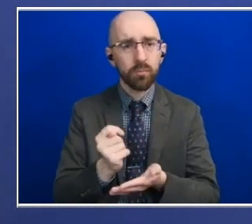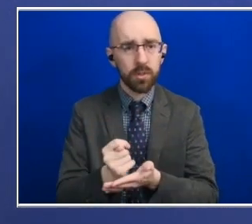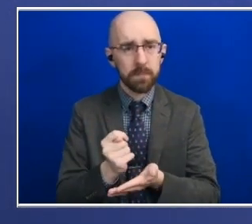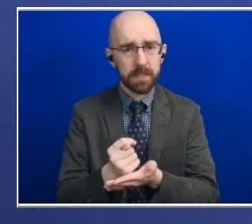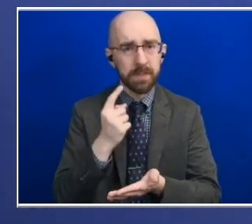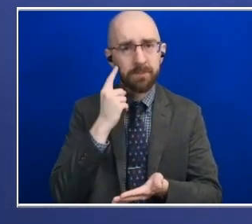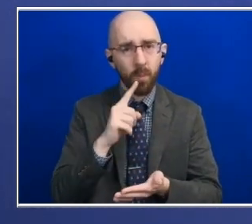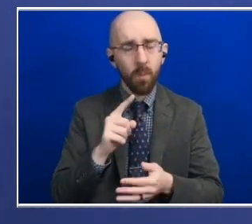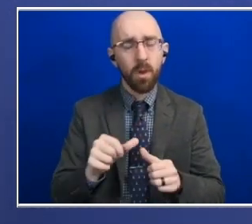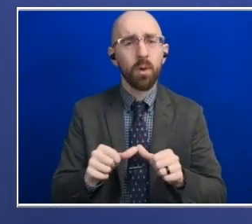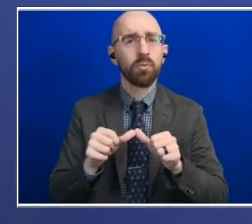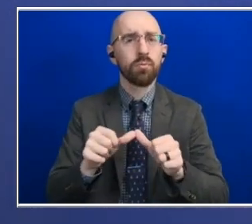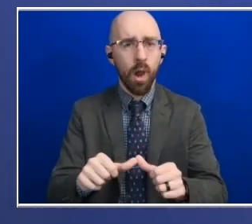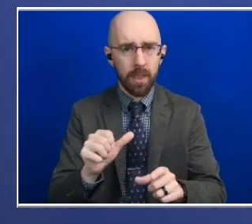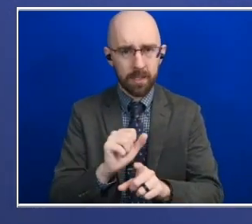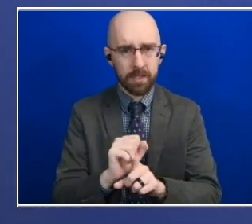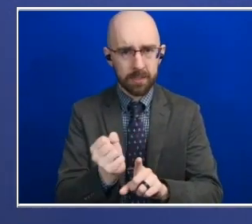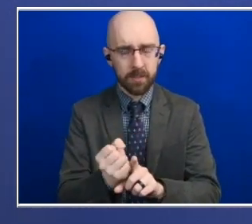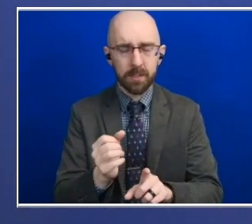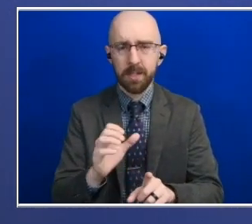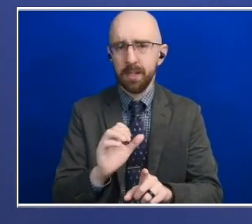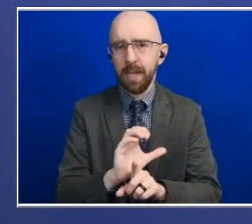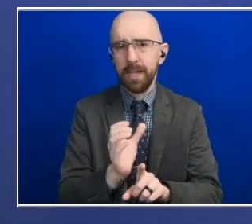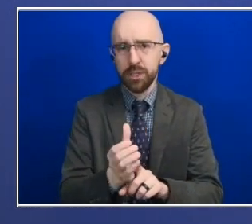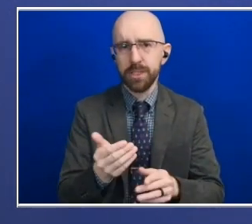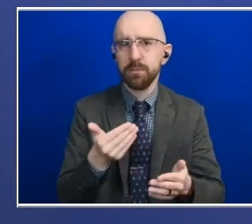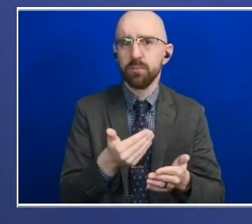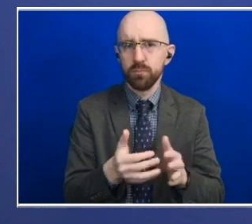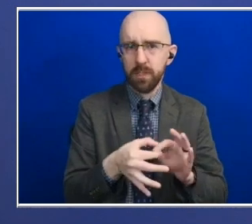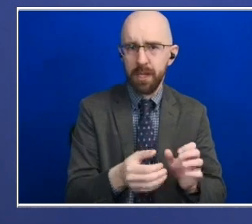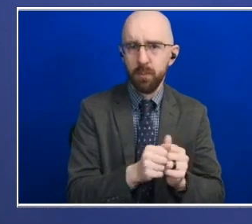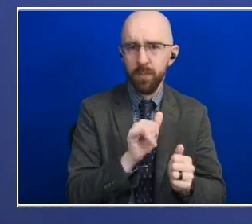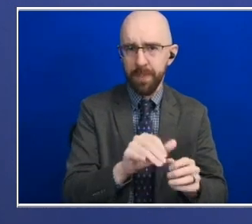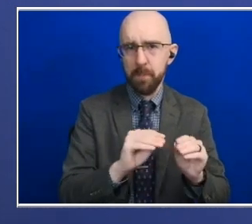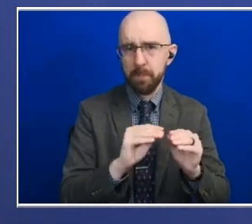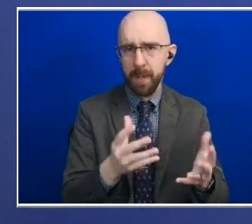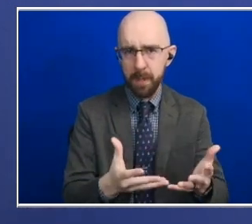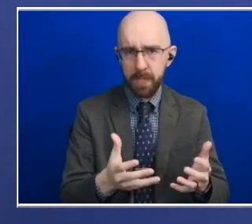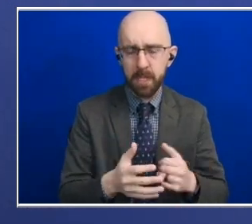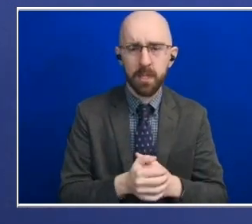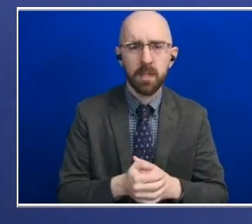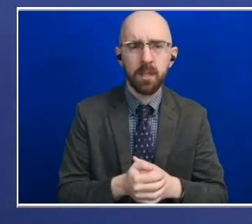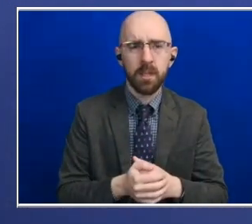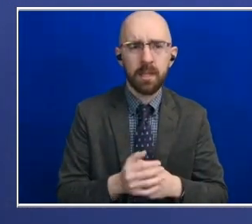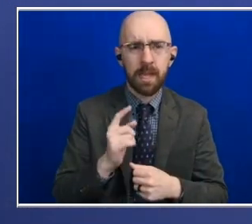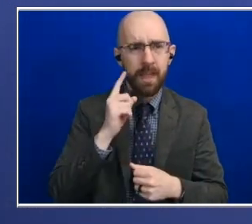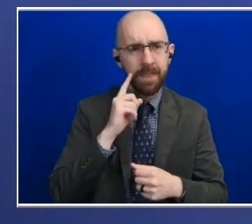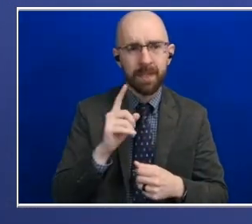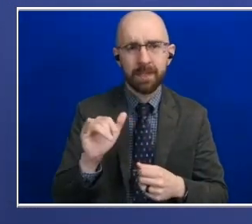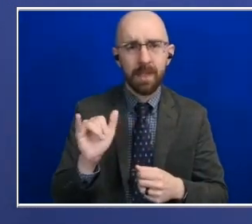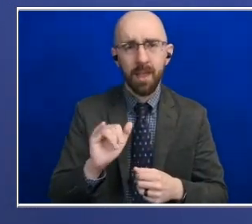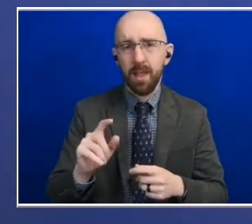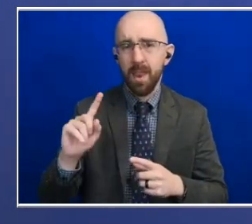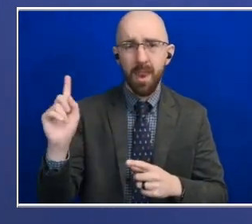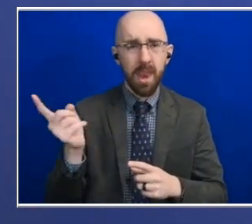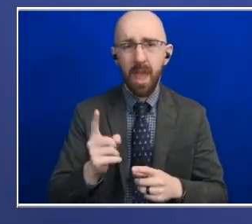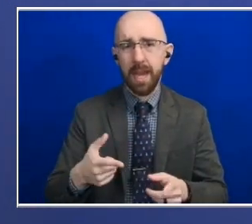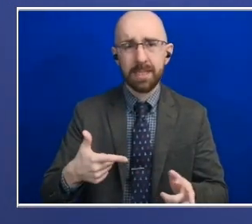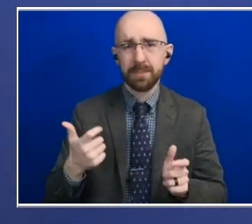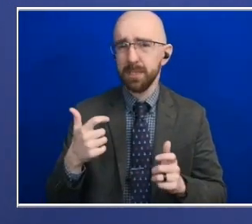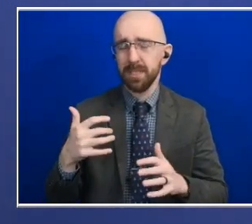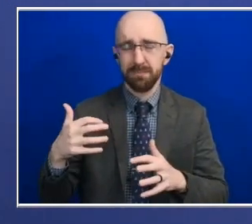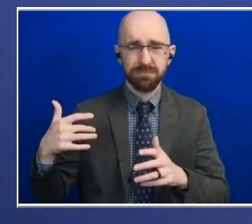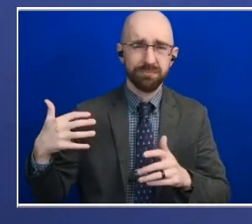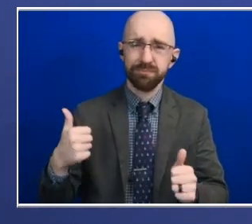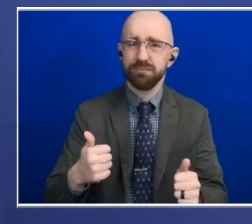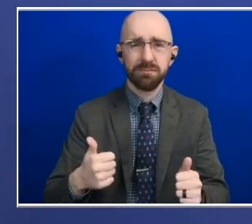condition related to that pandemic. And I think it's just lightning speed. Having been in development of a